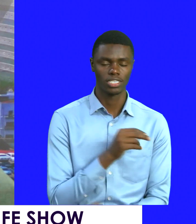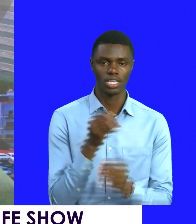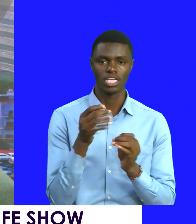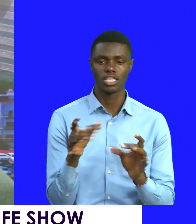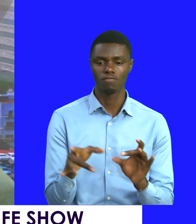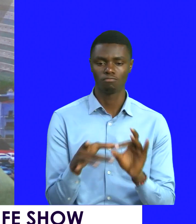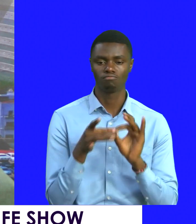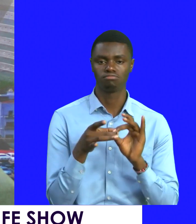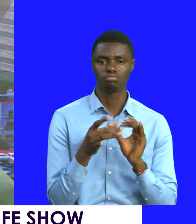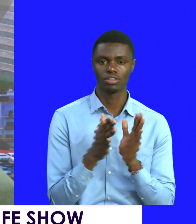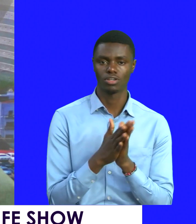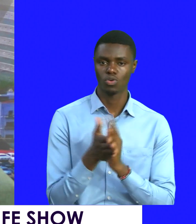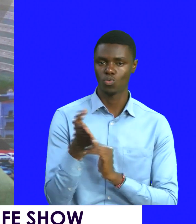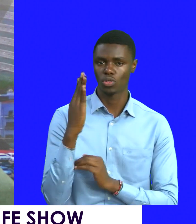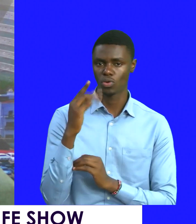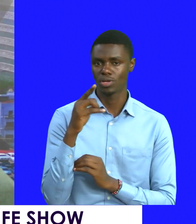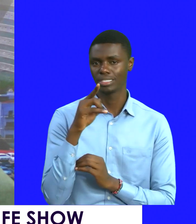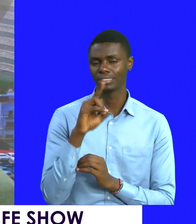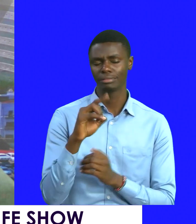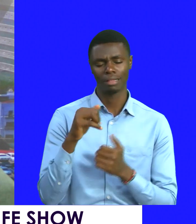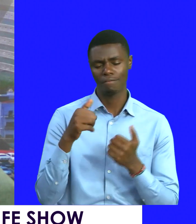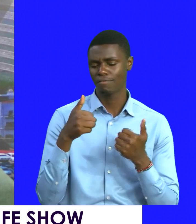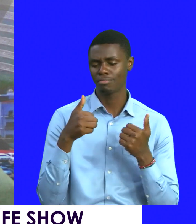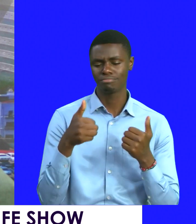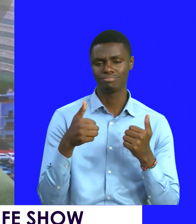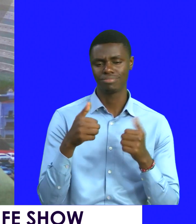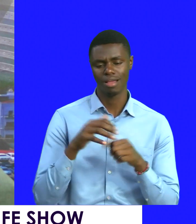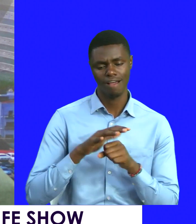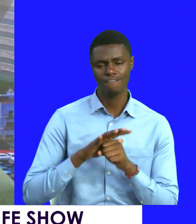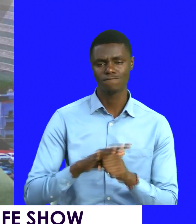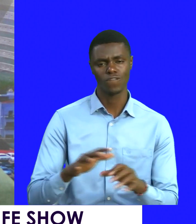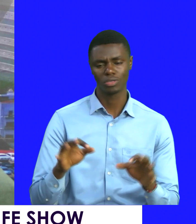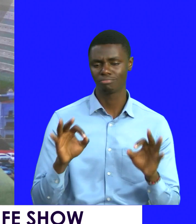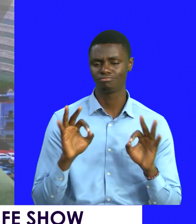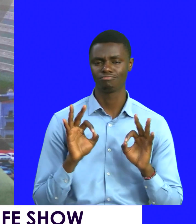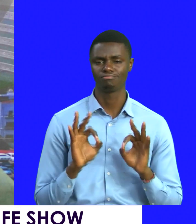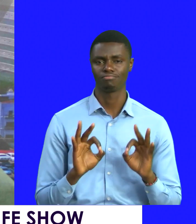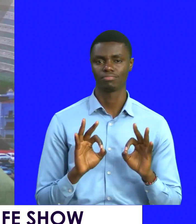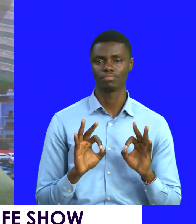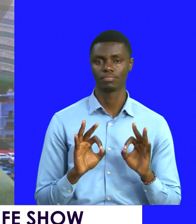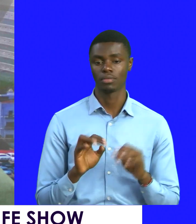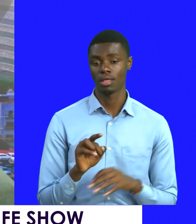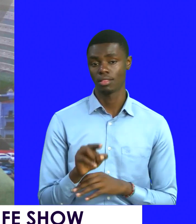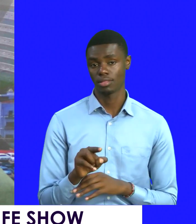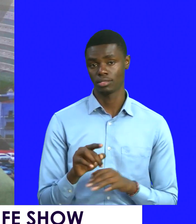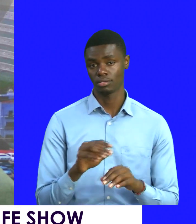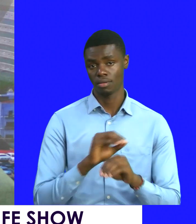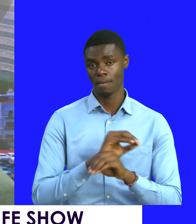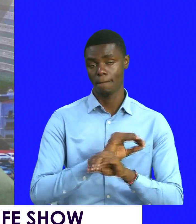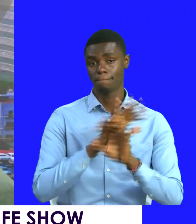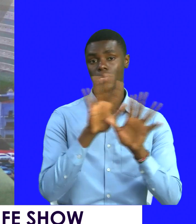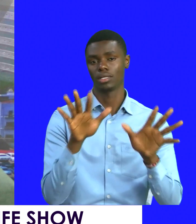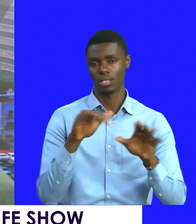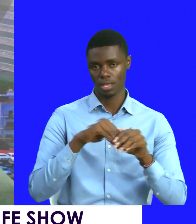yourself with God, you are a formidable force. Let this be clear within